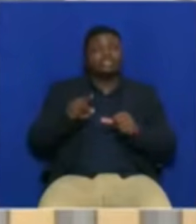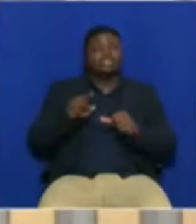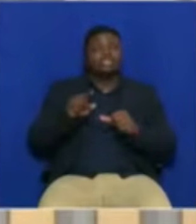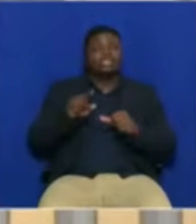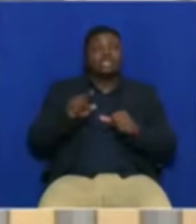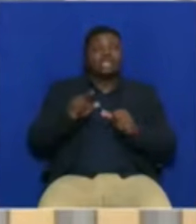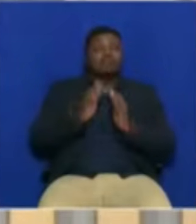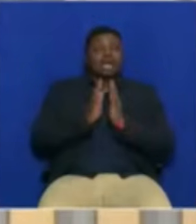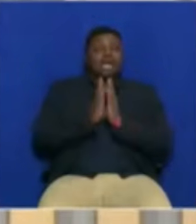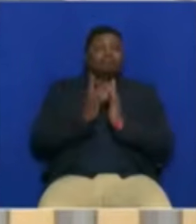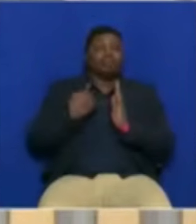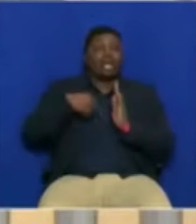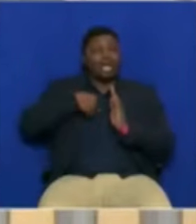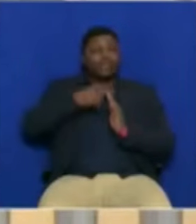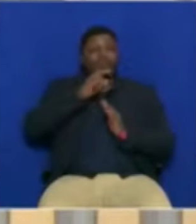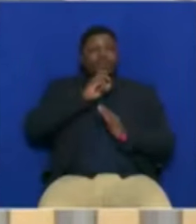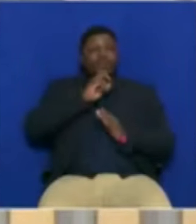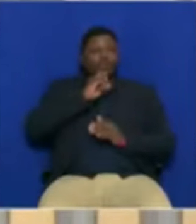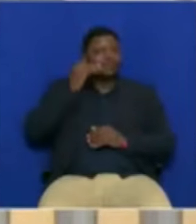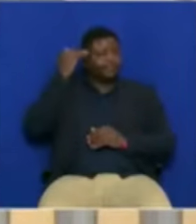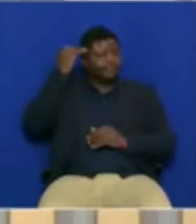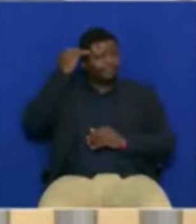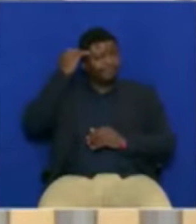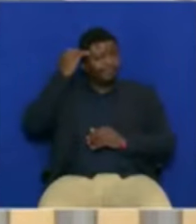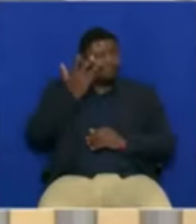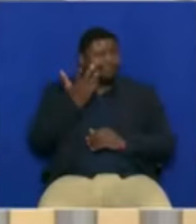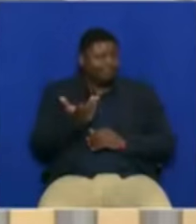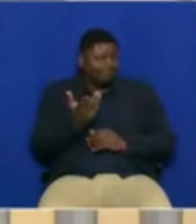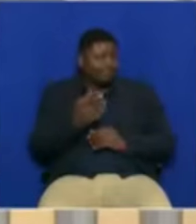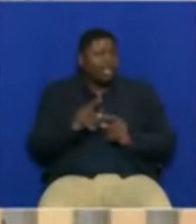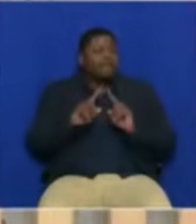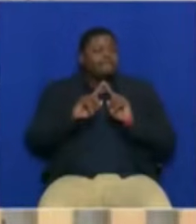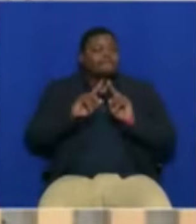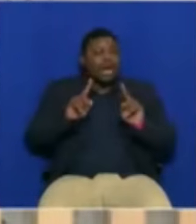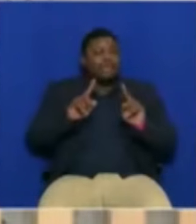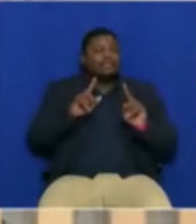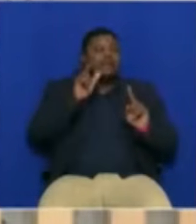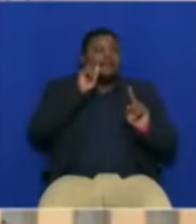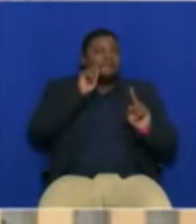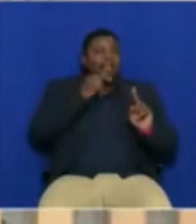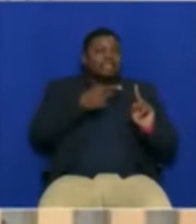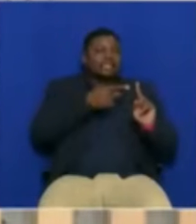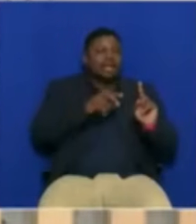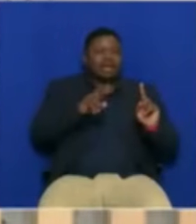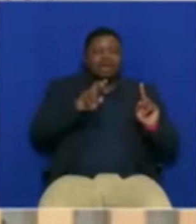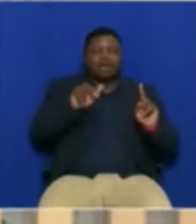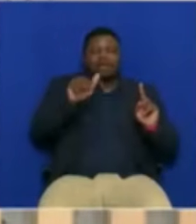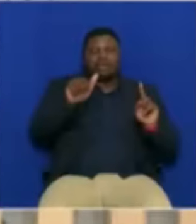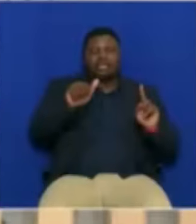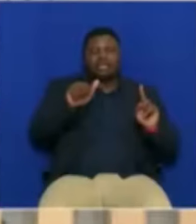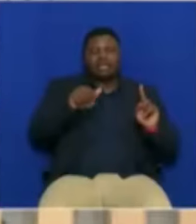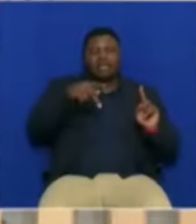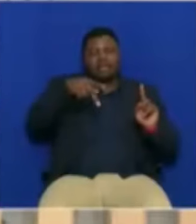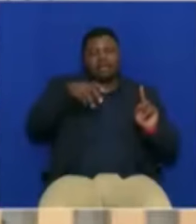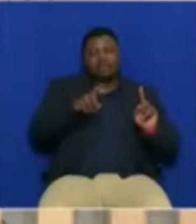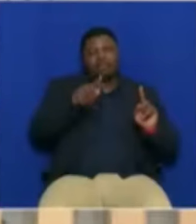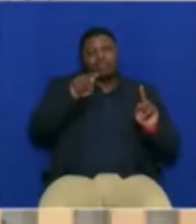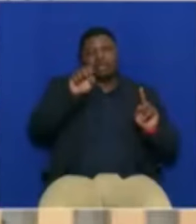How would Mr. Rapetsu know where they are on the 6th? How did he know that they were at the inspectorate?